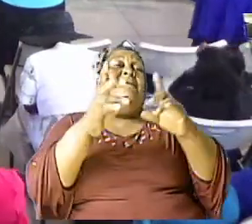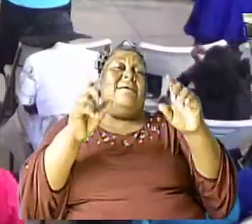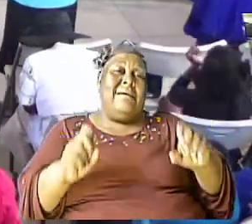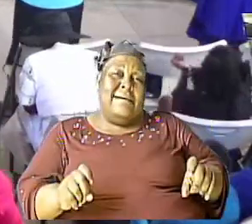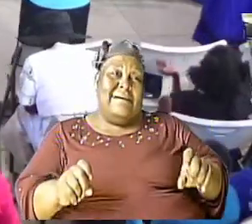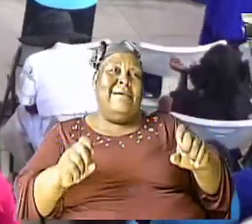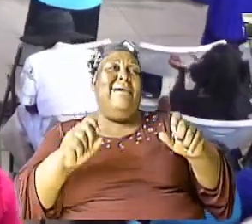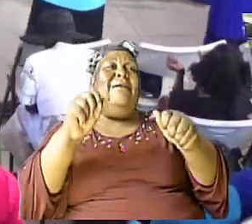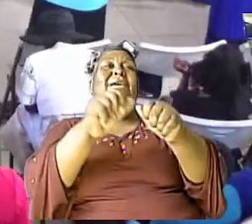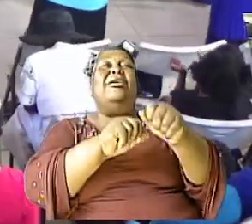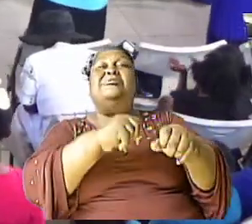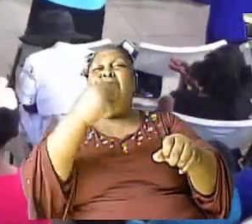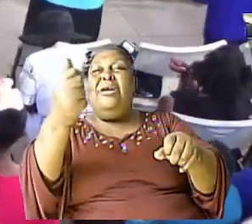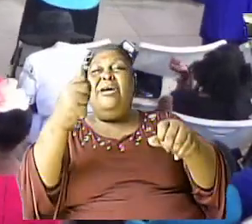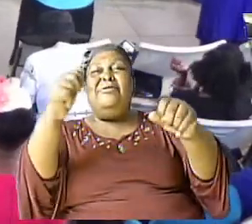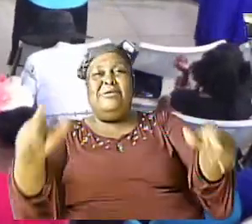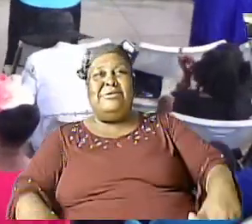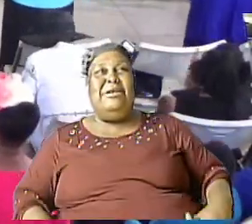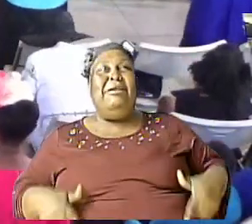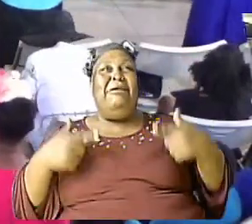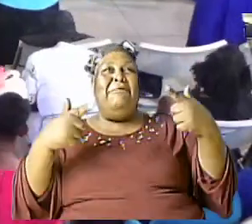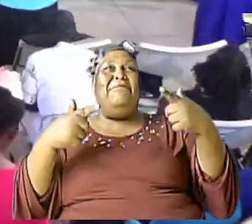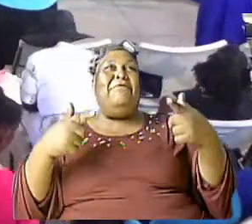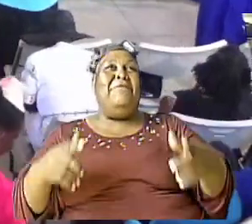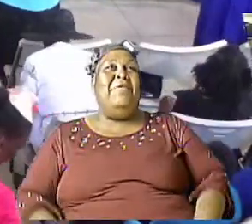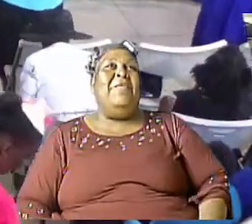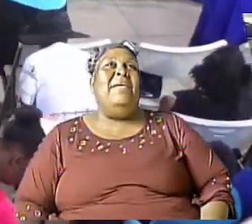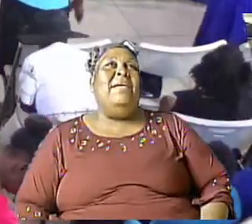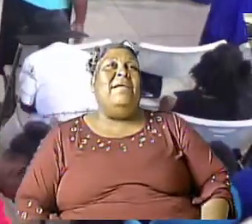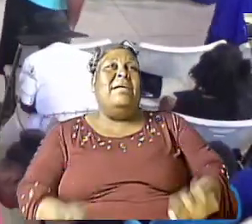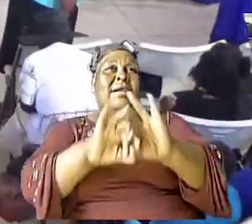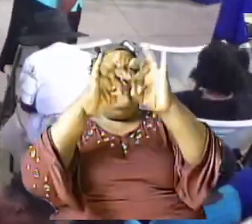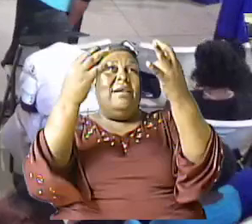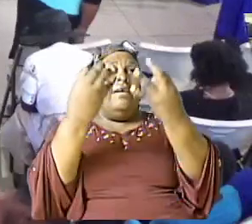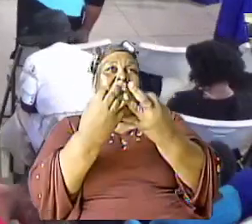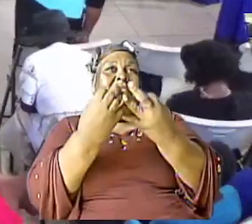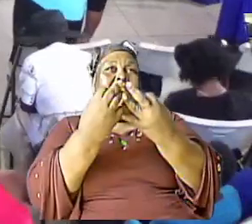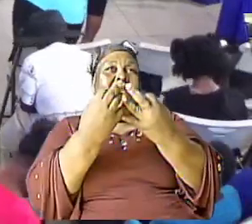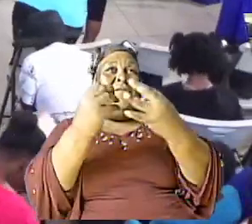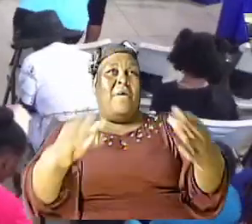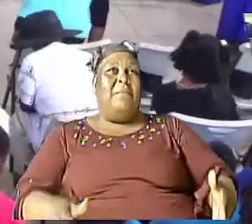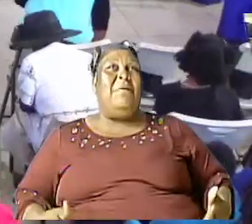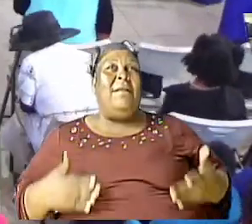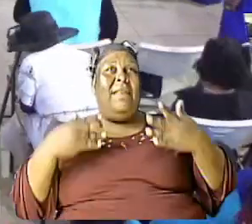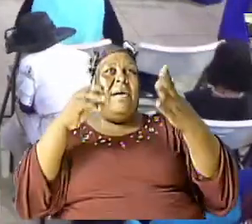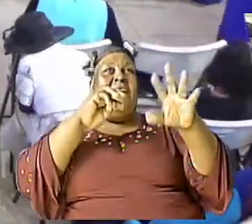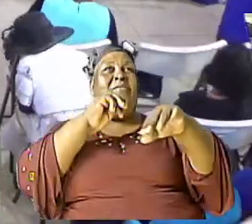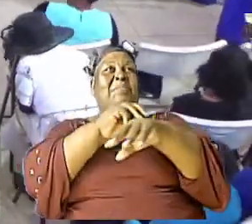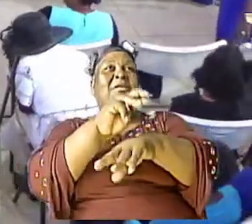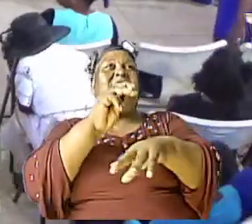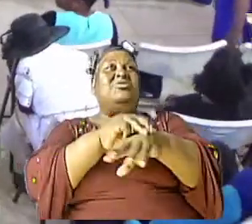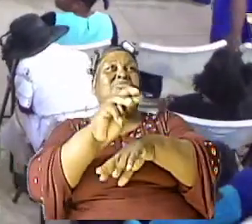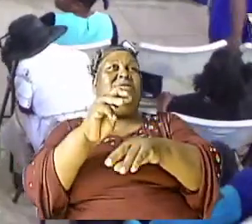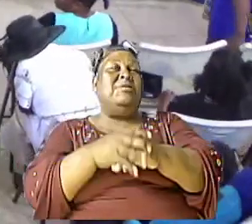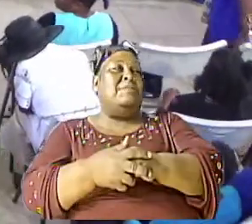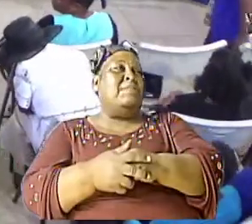each other to survive. Praise God. The Family Life Ministry will be coming at this time. They have a presentation. Receive them in Jesus'